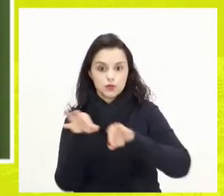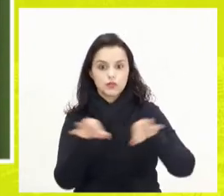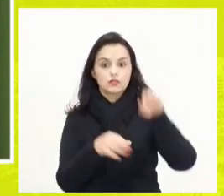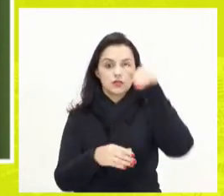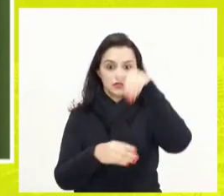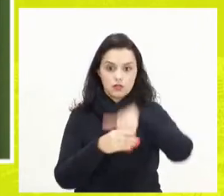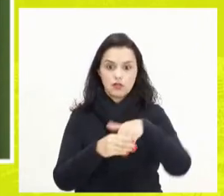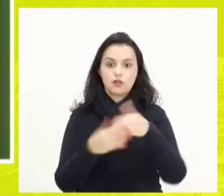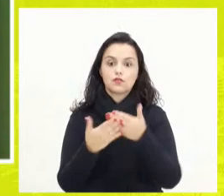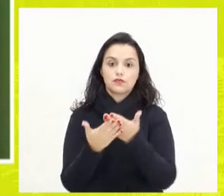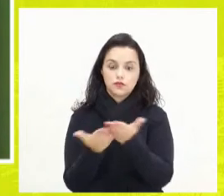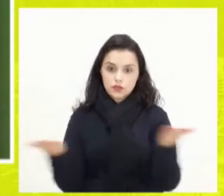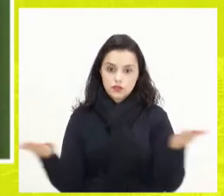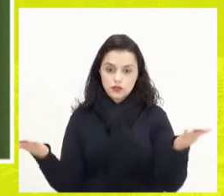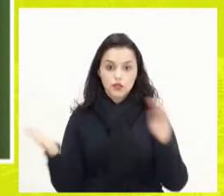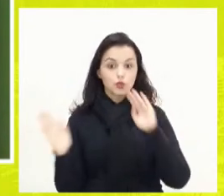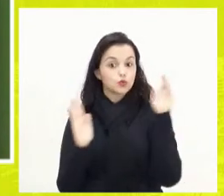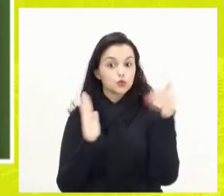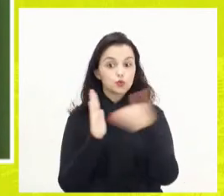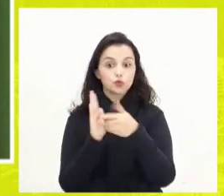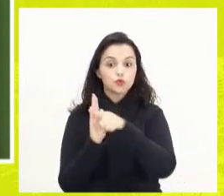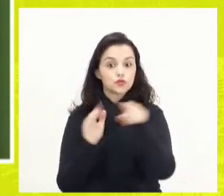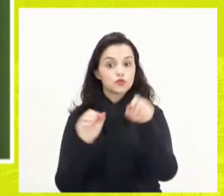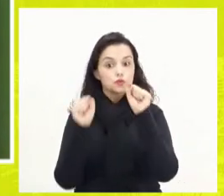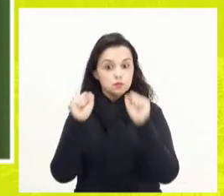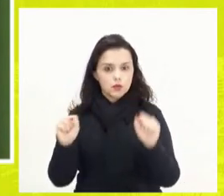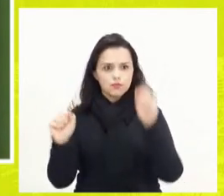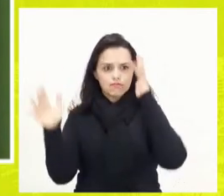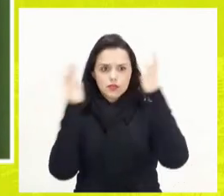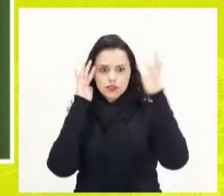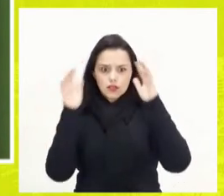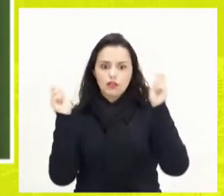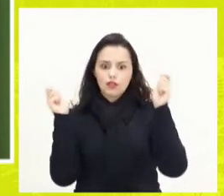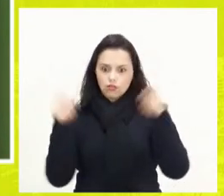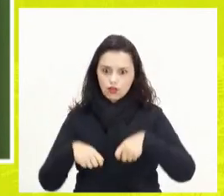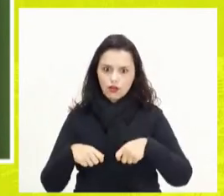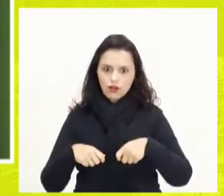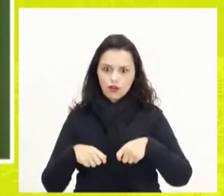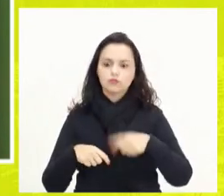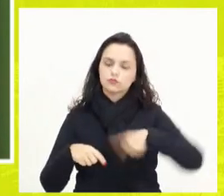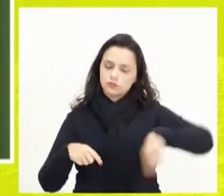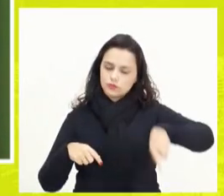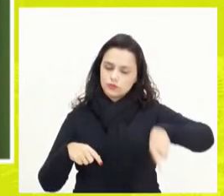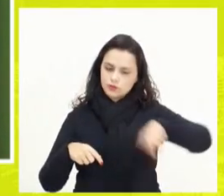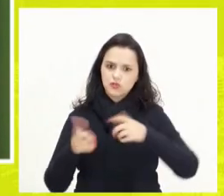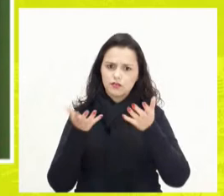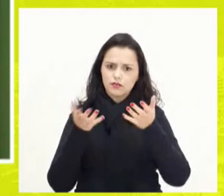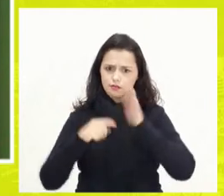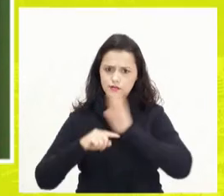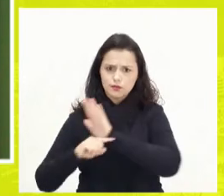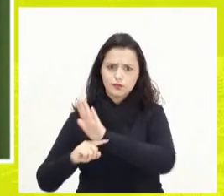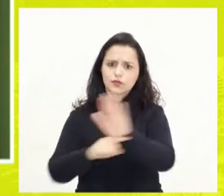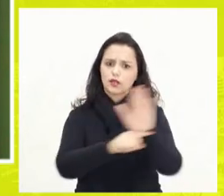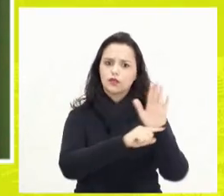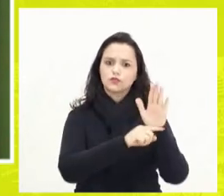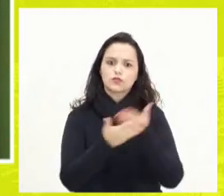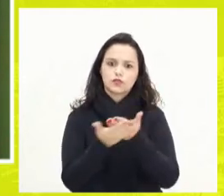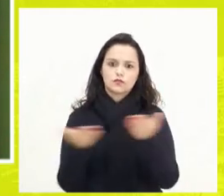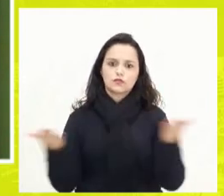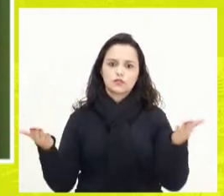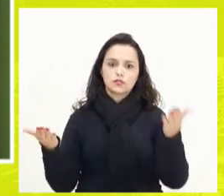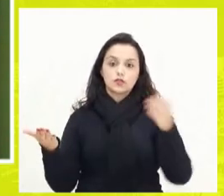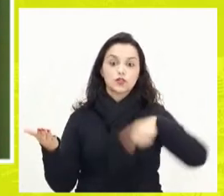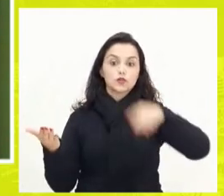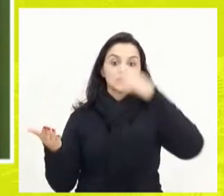strategies during your elections processes we're here to help we're willing to help we